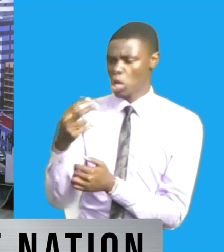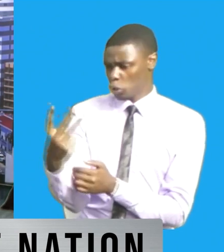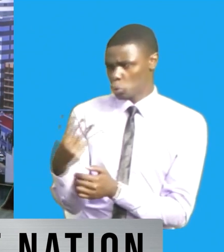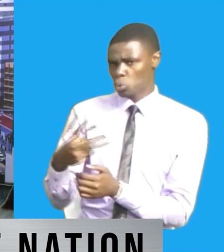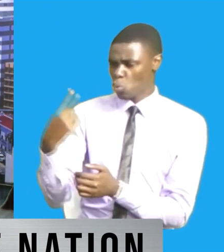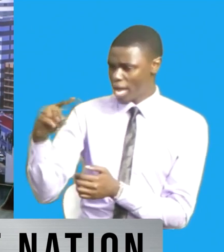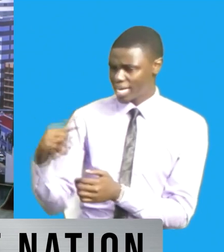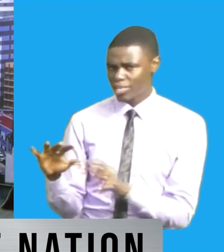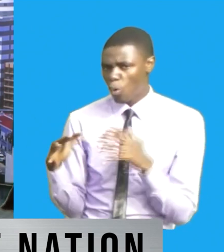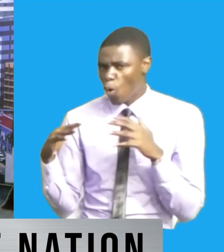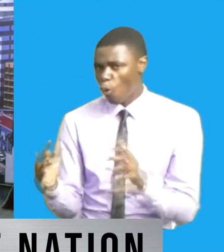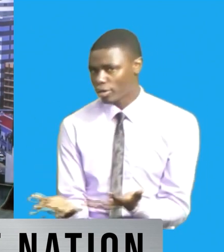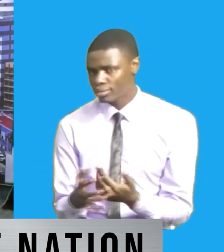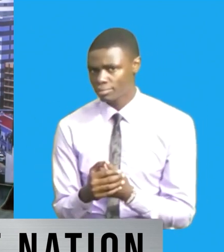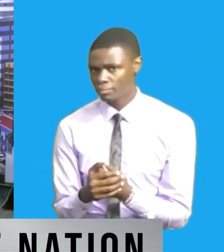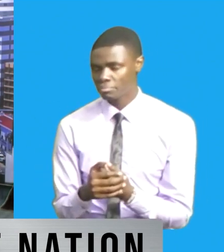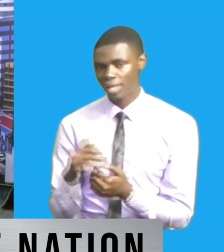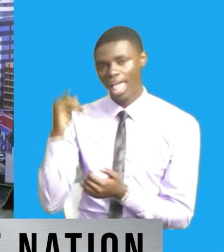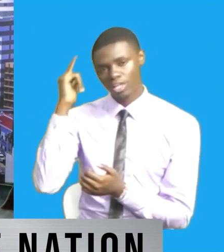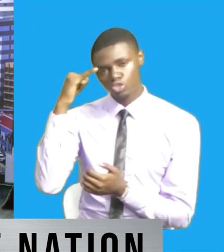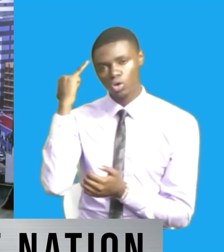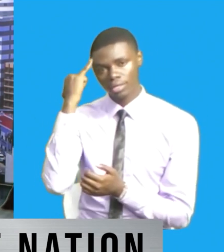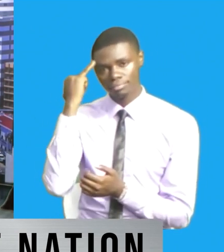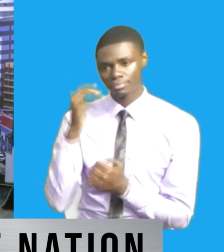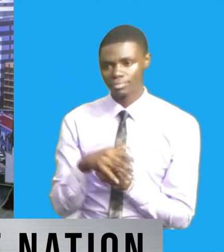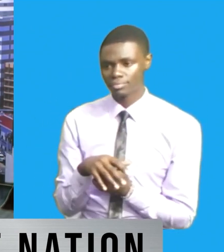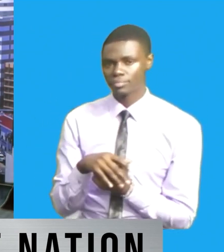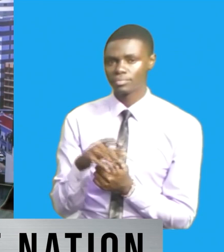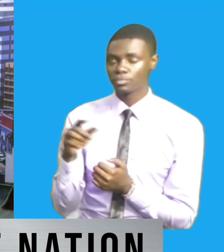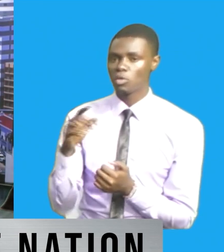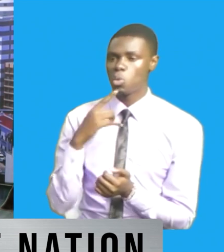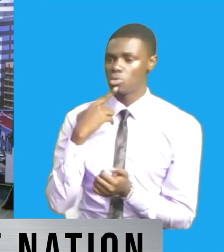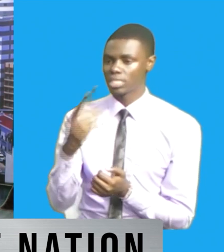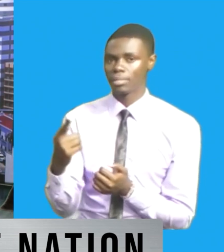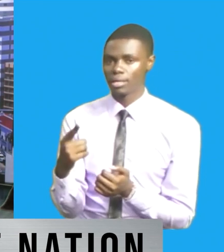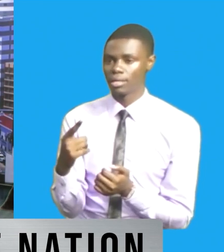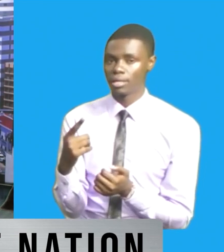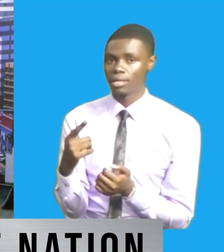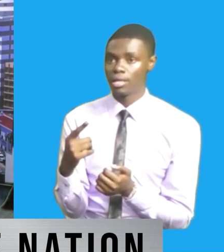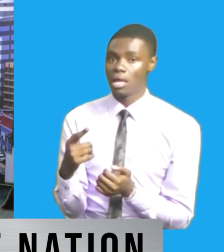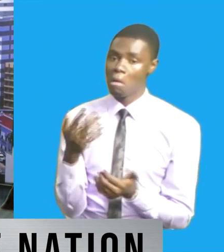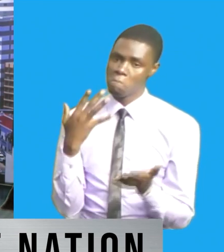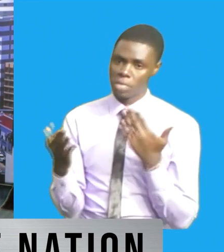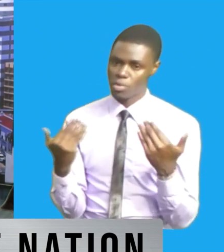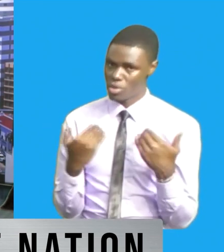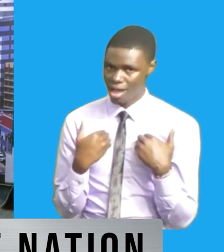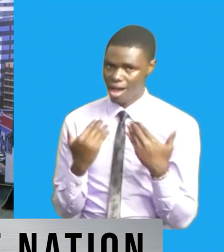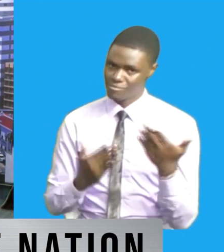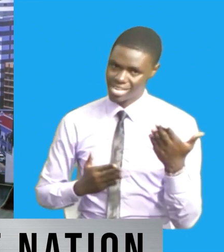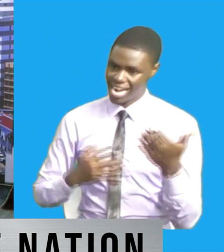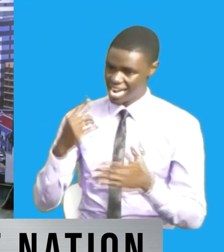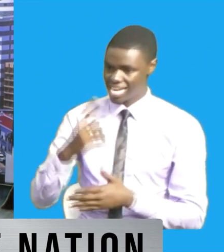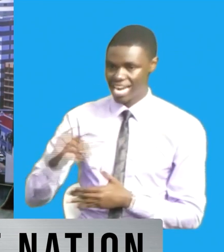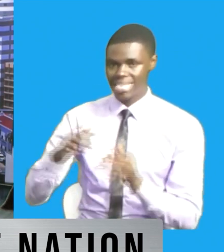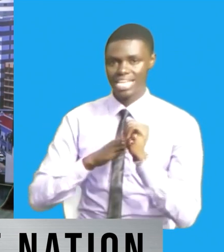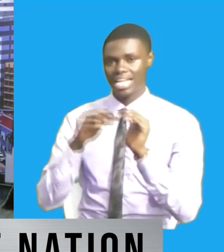right? I think JONA, you are alluding to the fact that we may not have the right leadership at the moment.